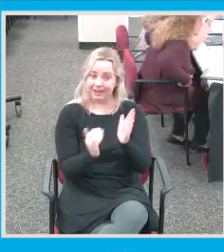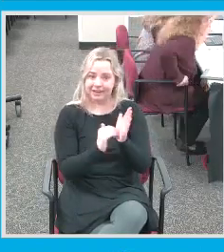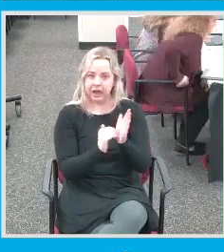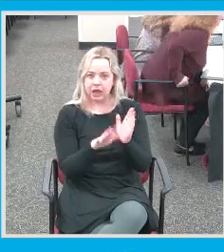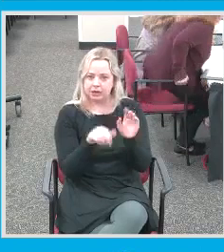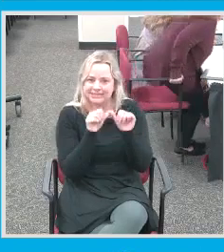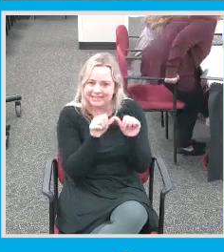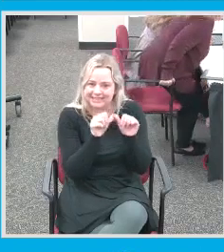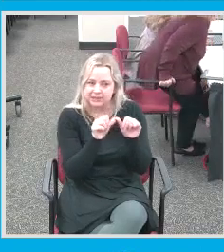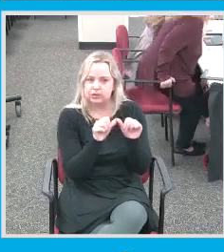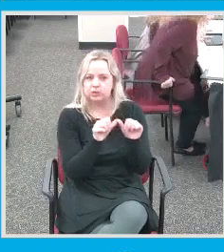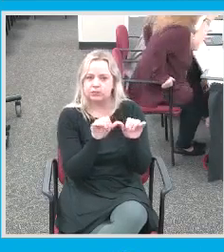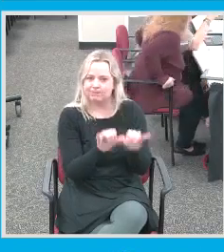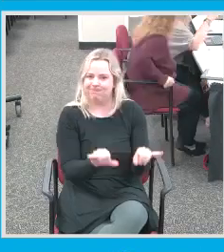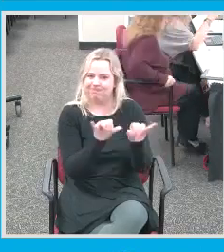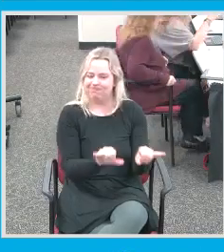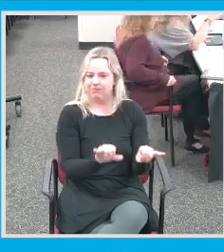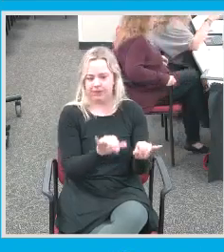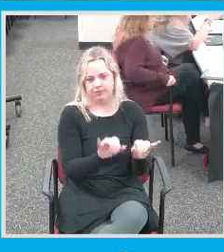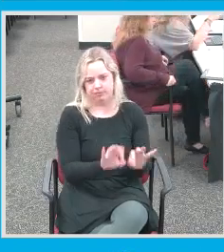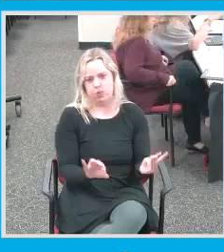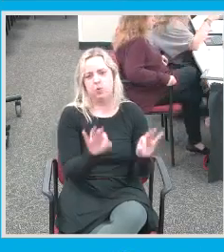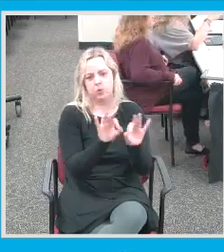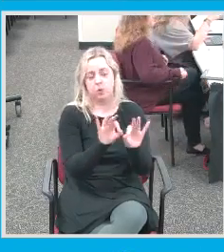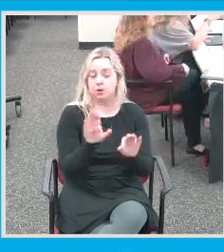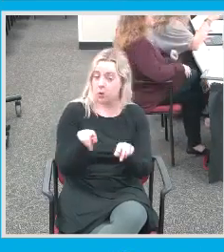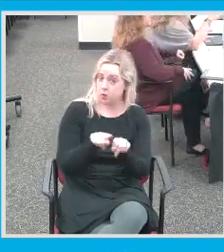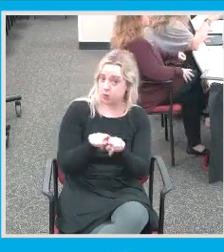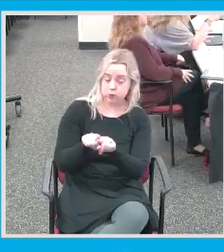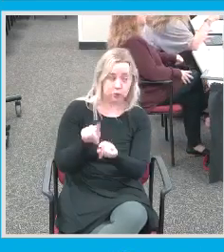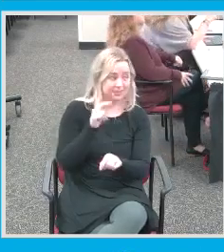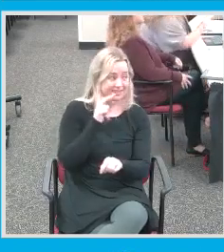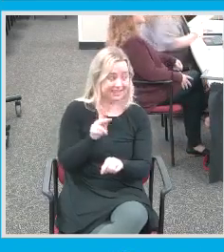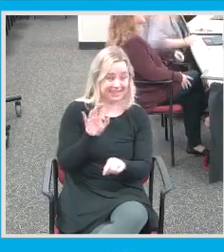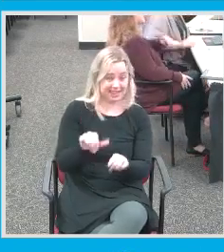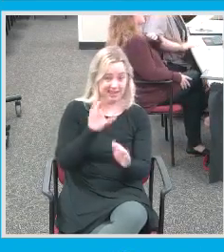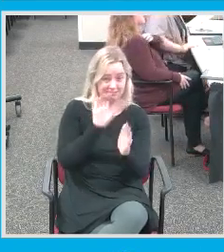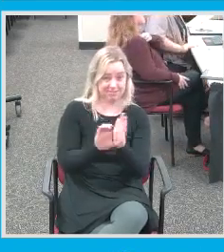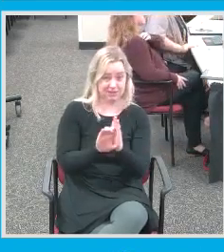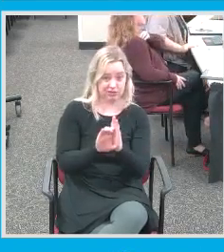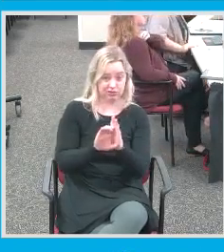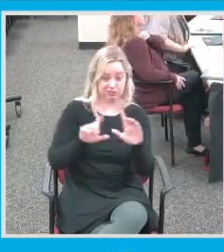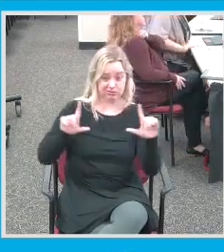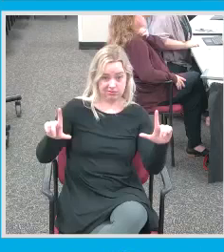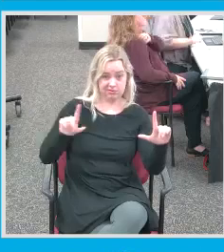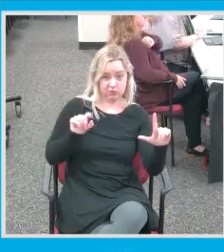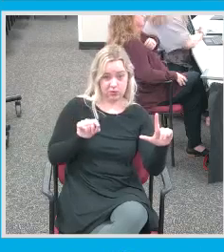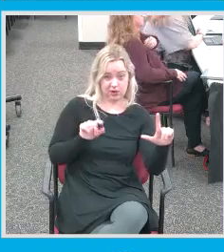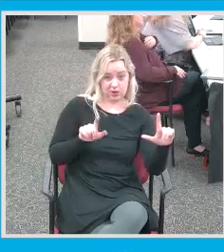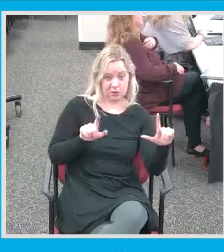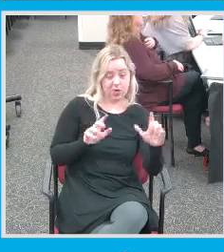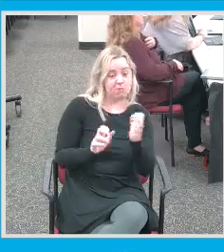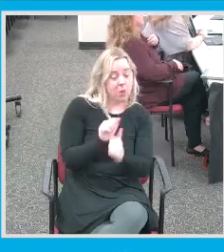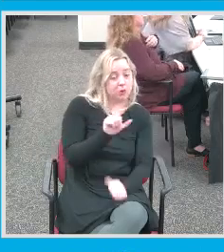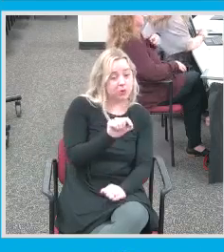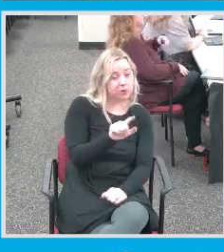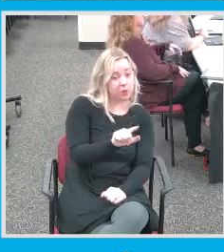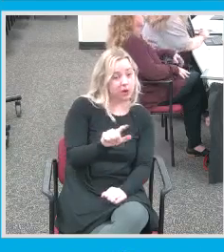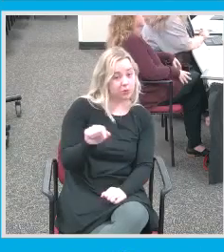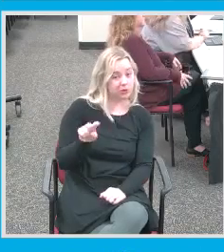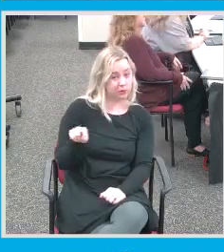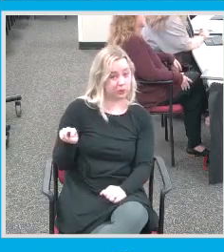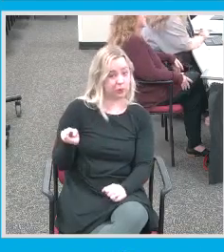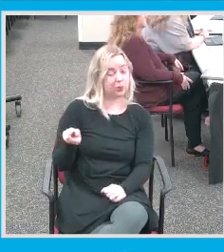over time. Well, also, if you look at your chart alone, in 2021, most of 2021 and